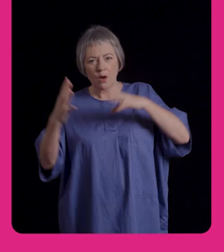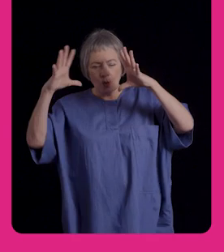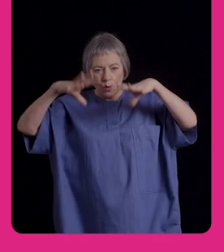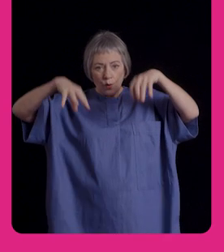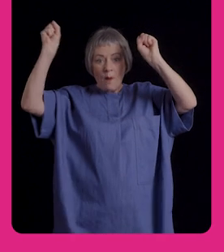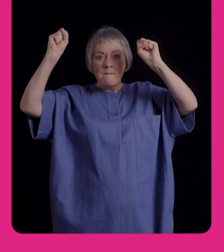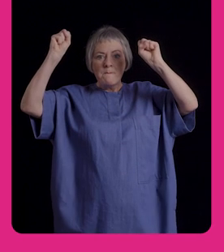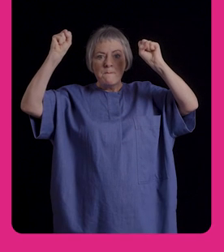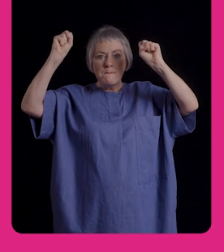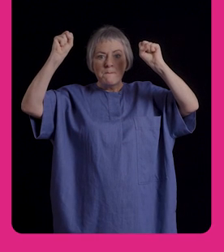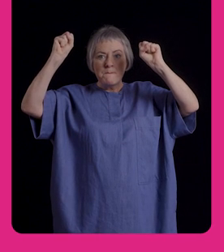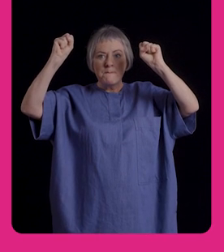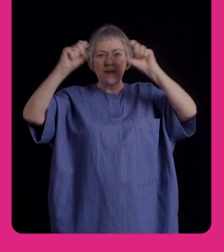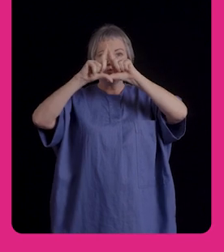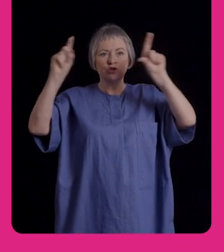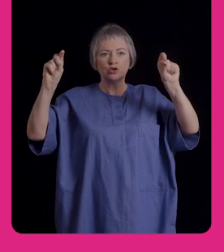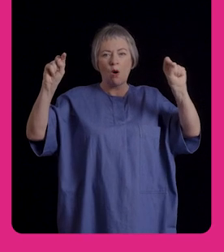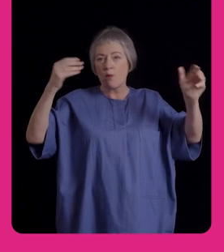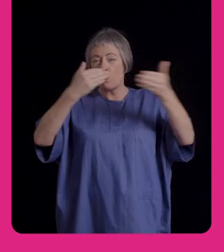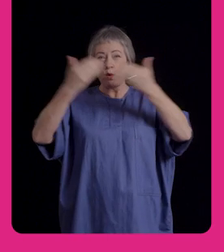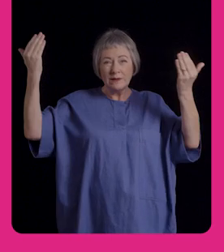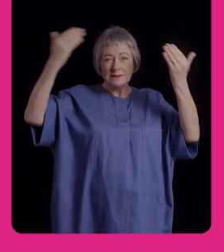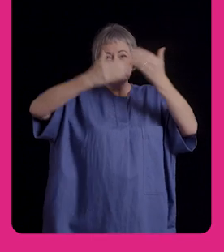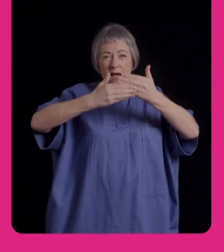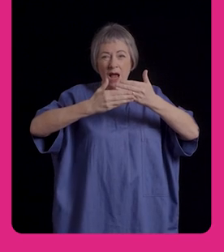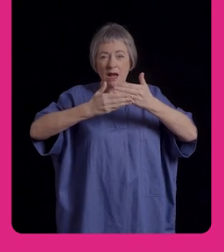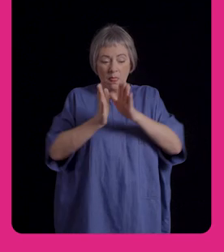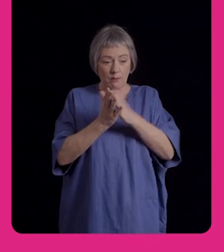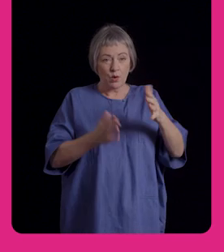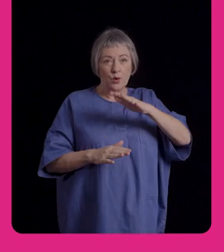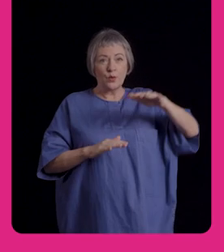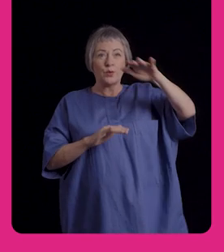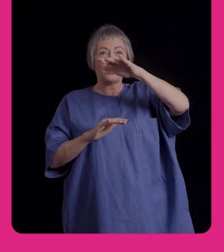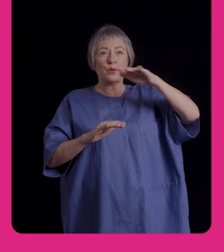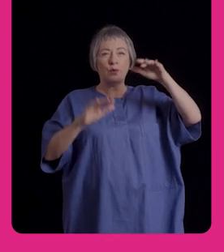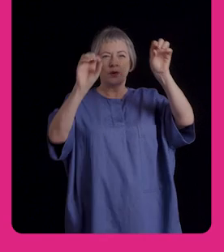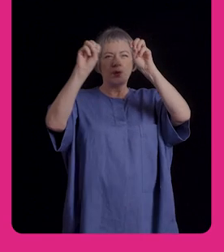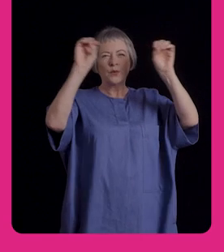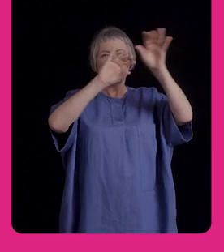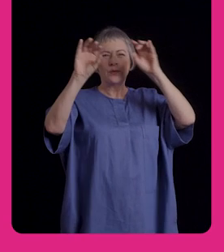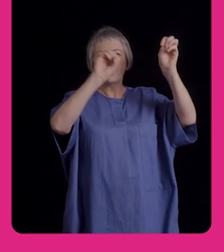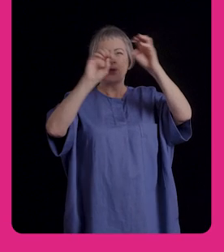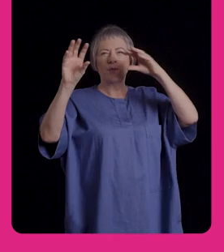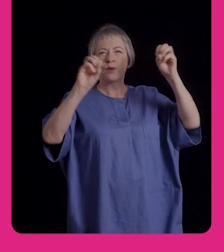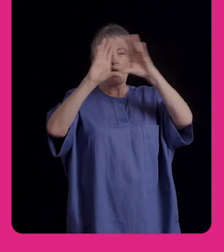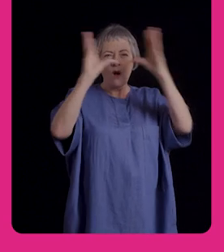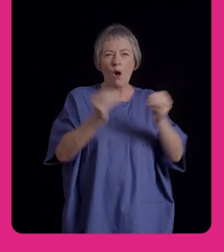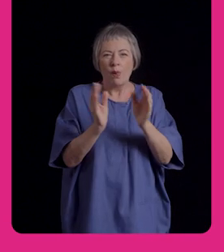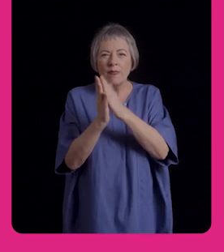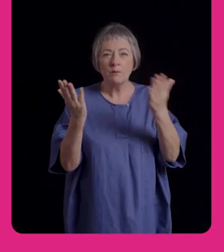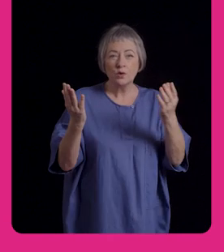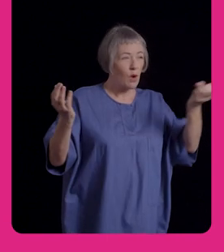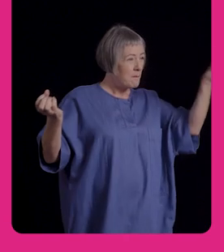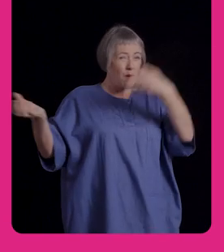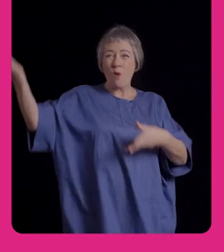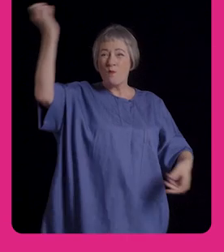the lights went out, the shop was plunged into darkness, the book levitated into the air with an eerie glow, and so all of the books in the shop